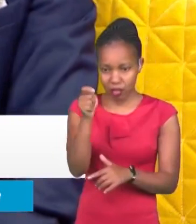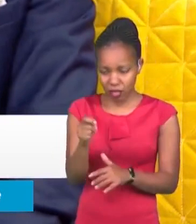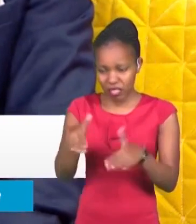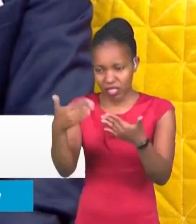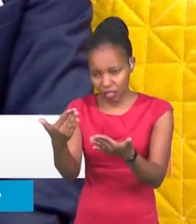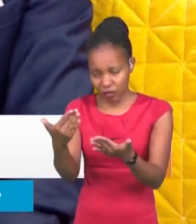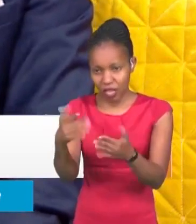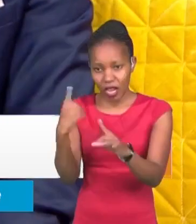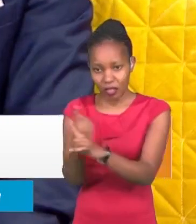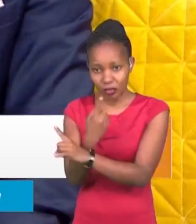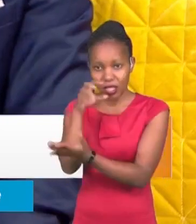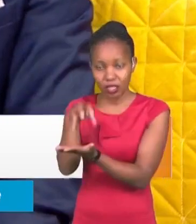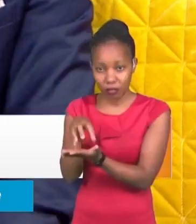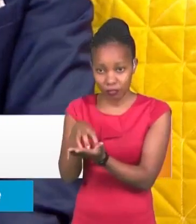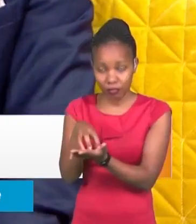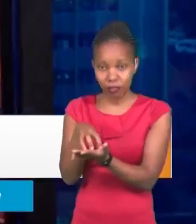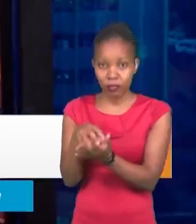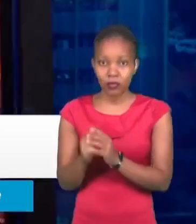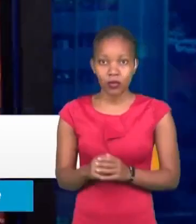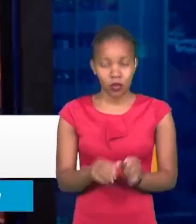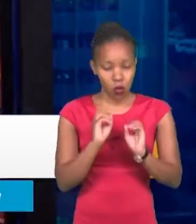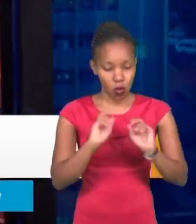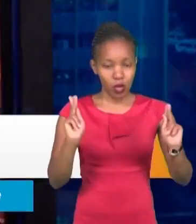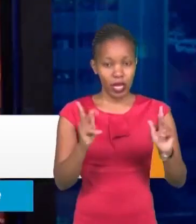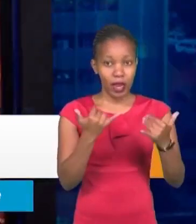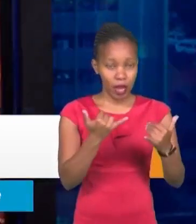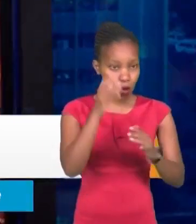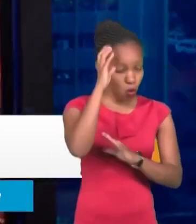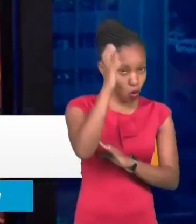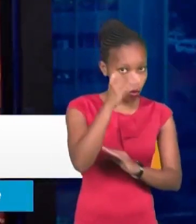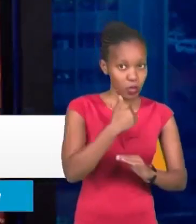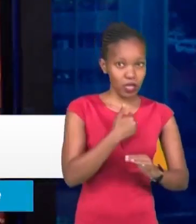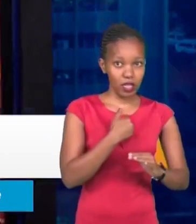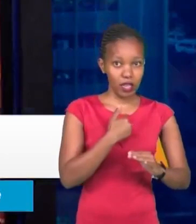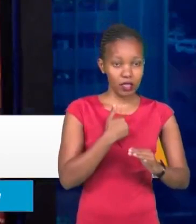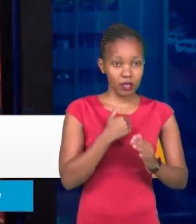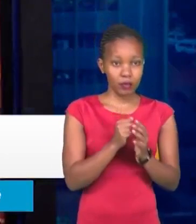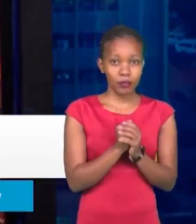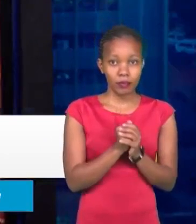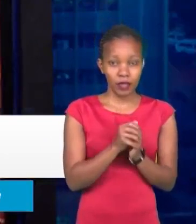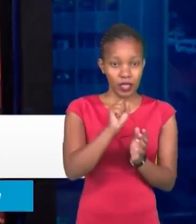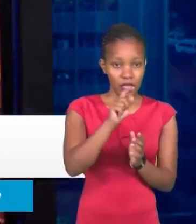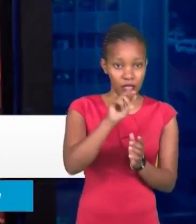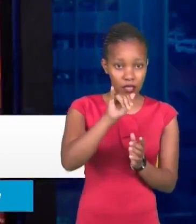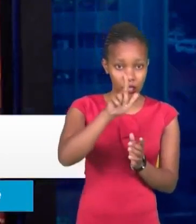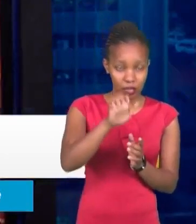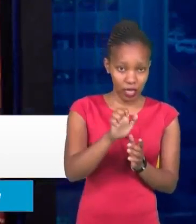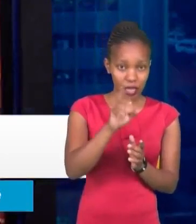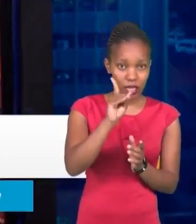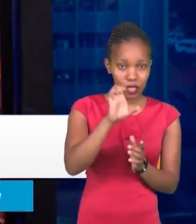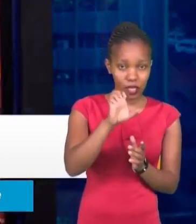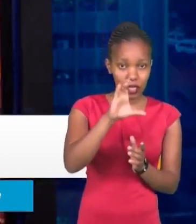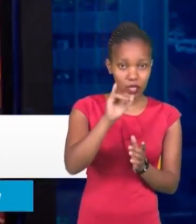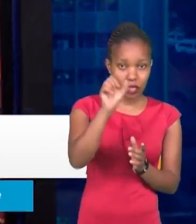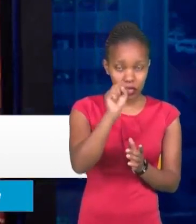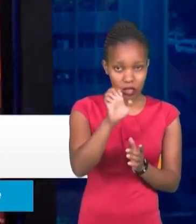same. Yes. Mm-hmm. Well, there's a concept known as stare decisis, mm-hmm. where lower